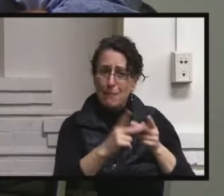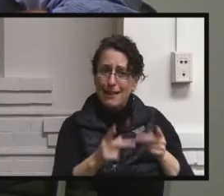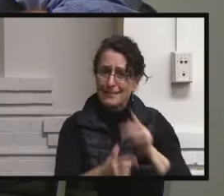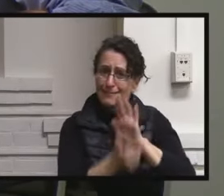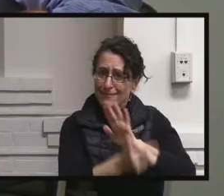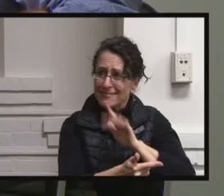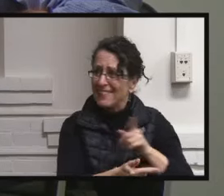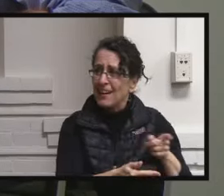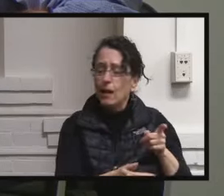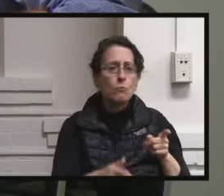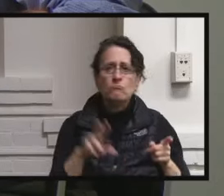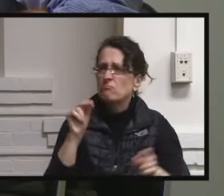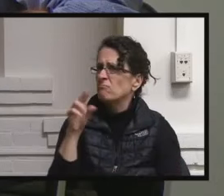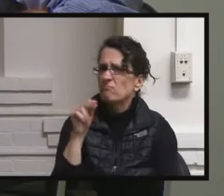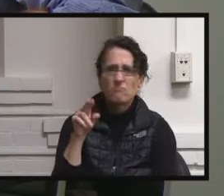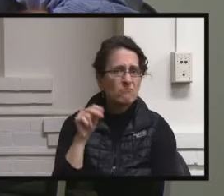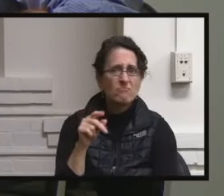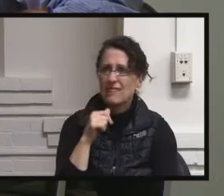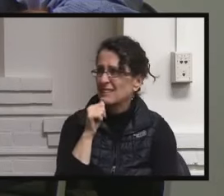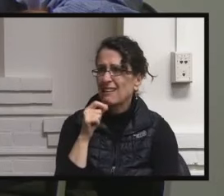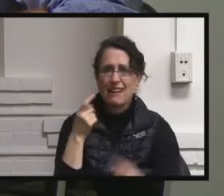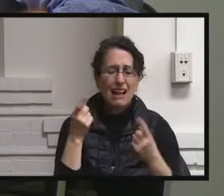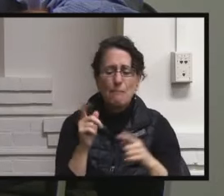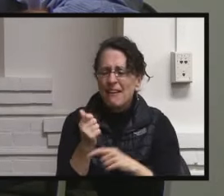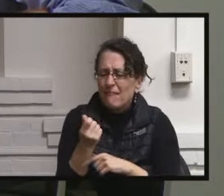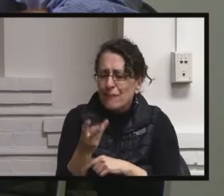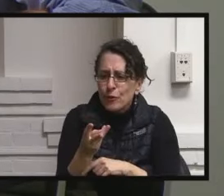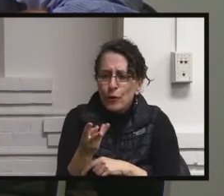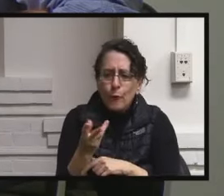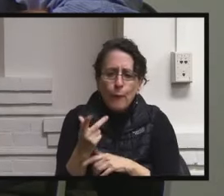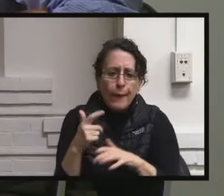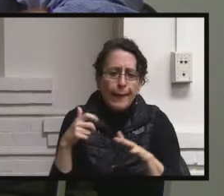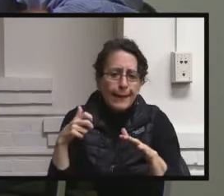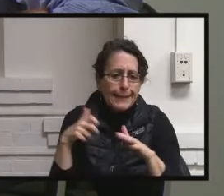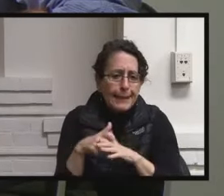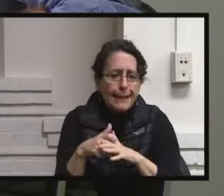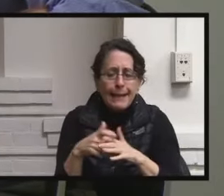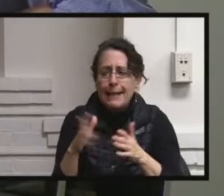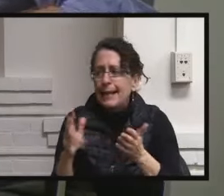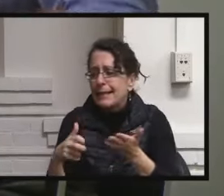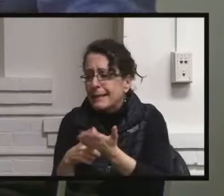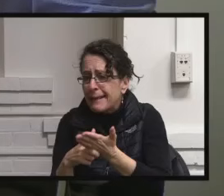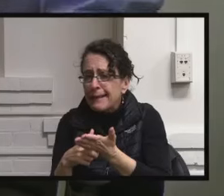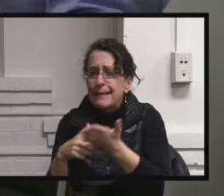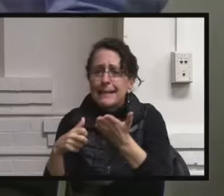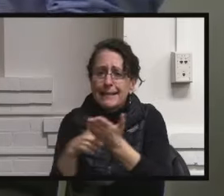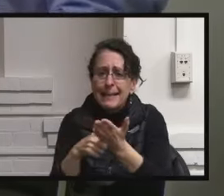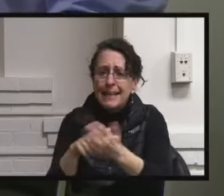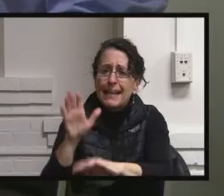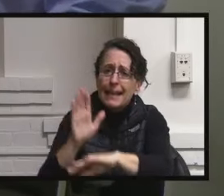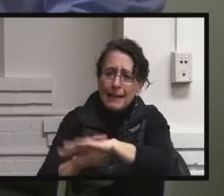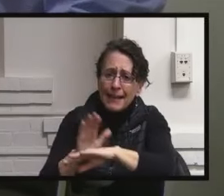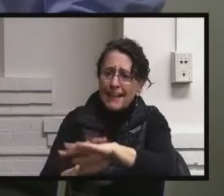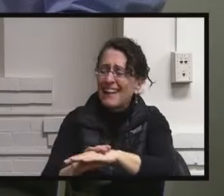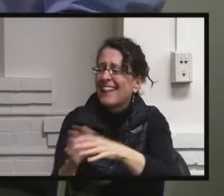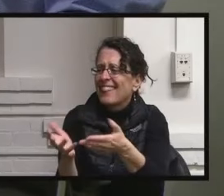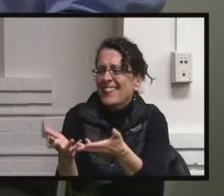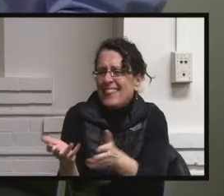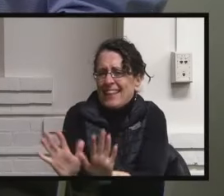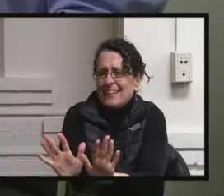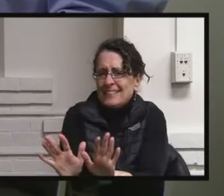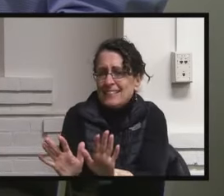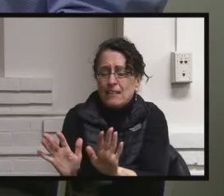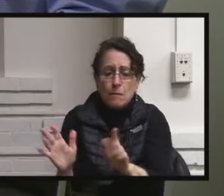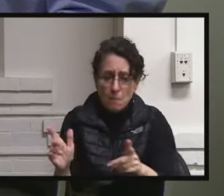handful of citations for illegal dumping, but really the reports aren't in there. We hear from the public pretty regularly. If